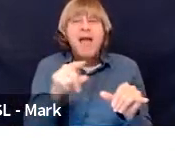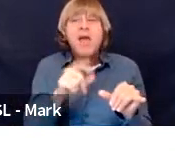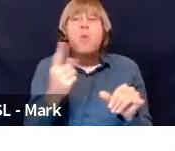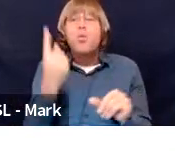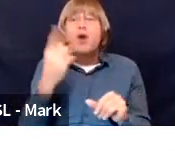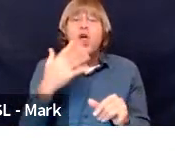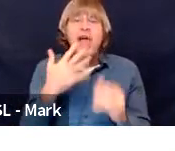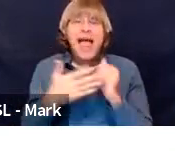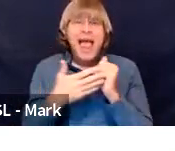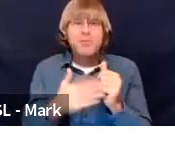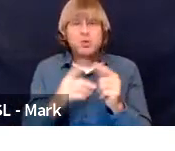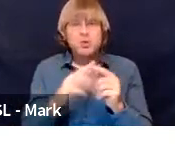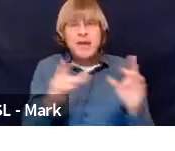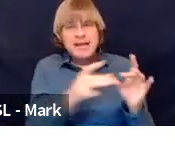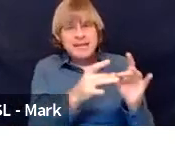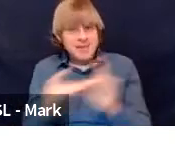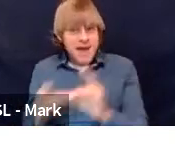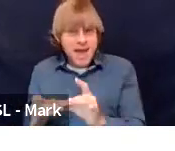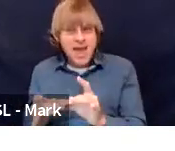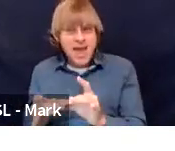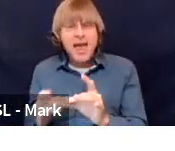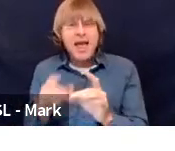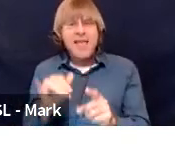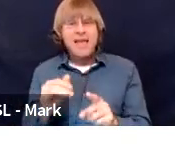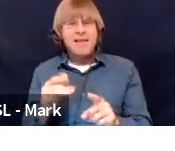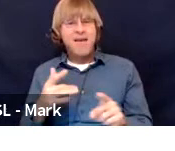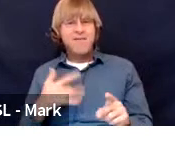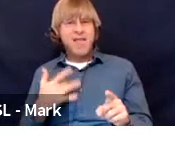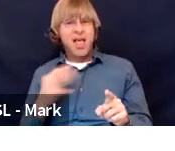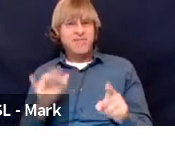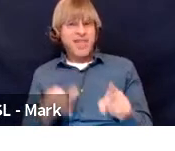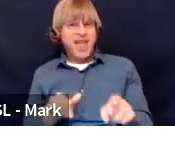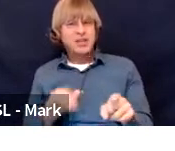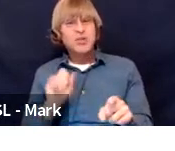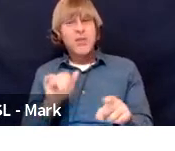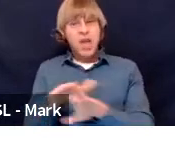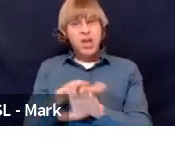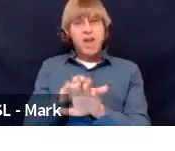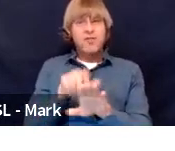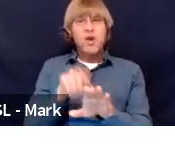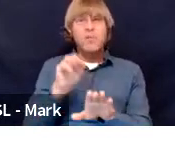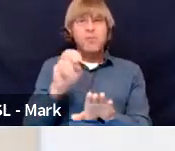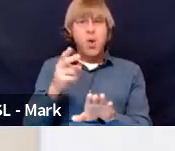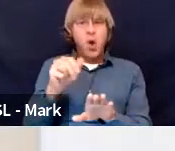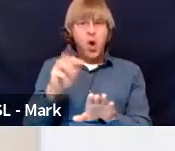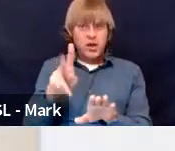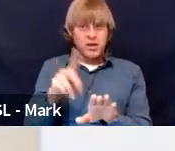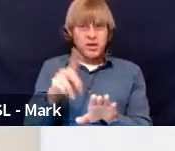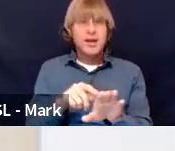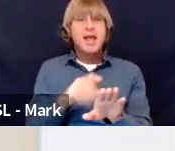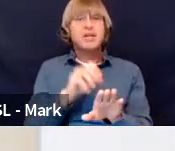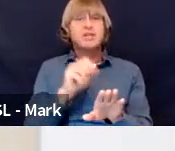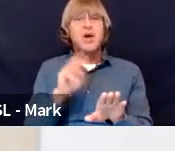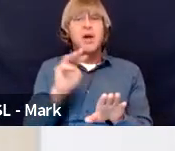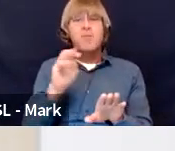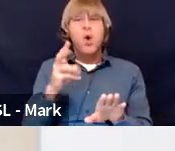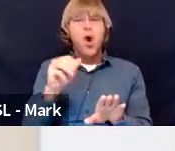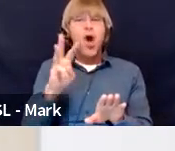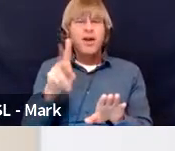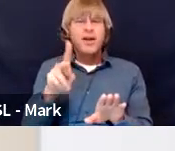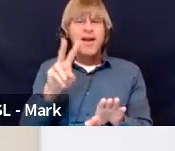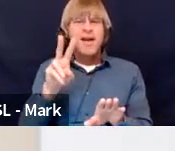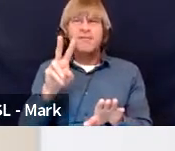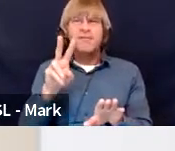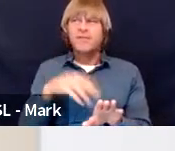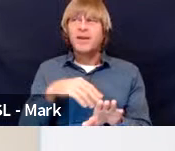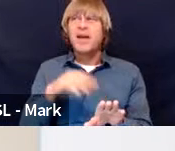help tie in the feel of the piece. So the cover itself is on Mohawk Via. So Mohawk Via vellum,